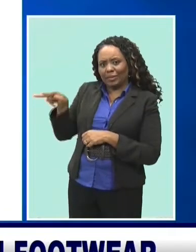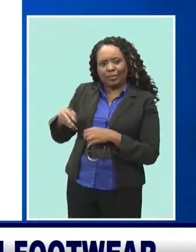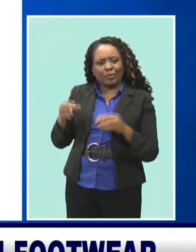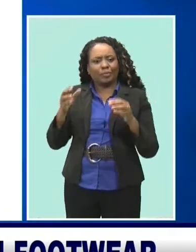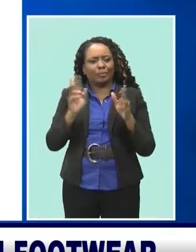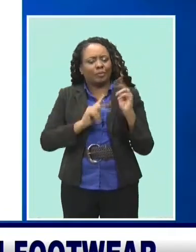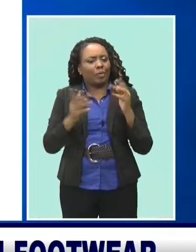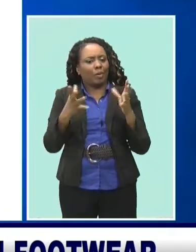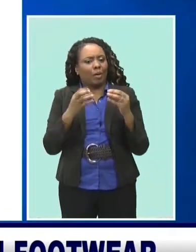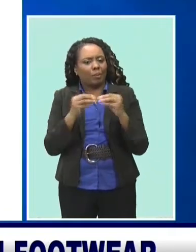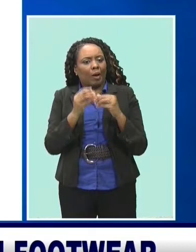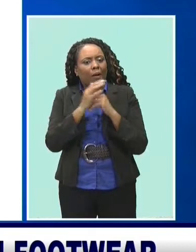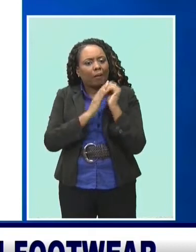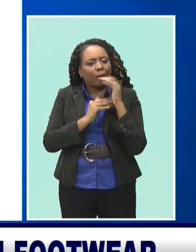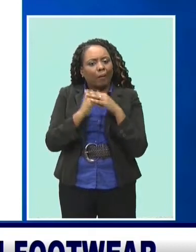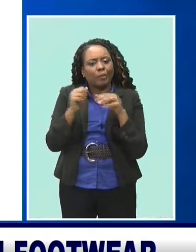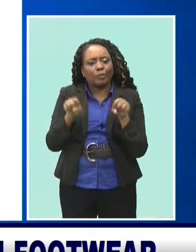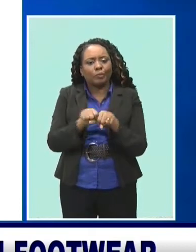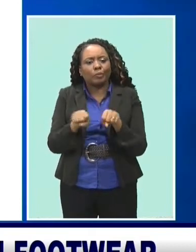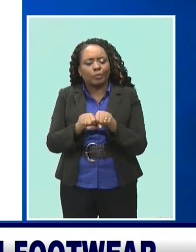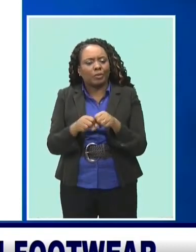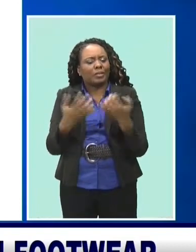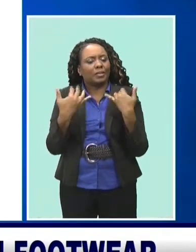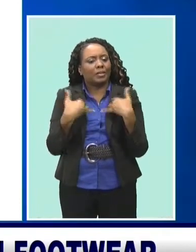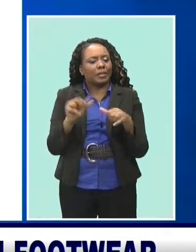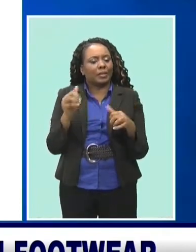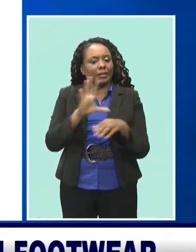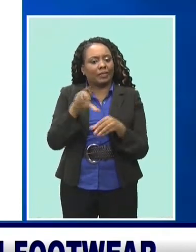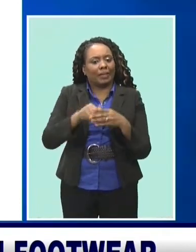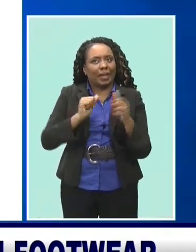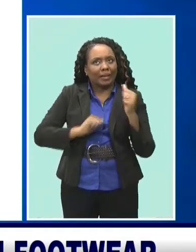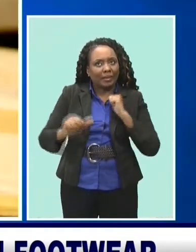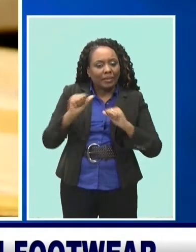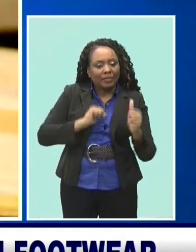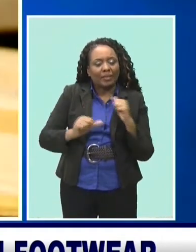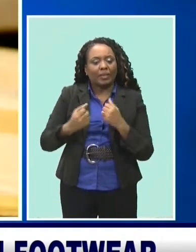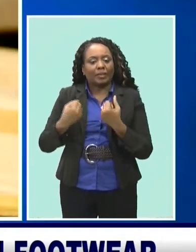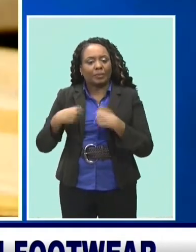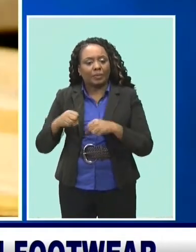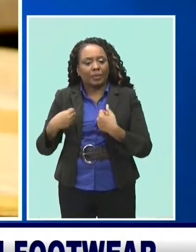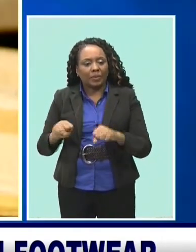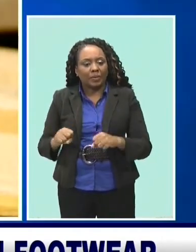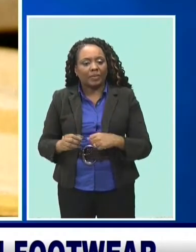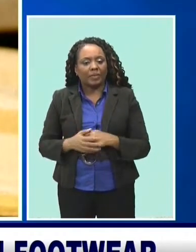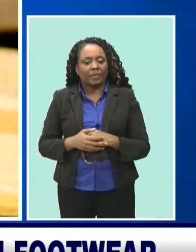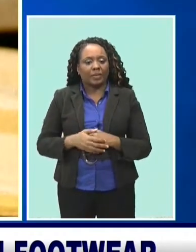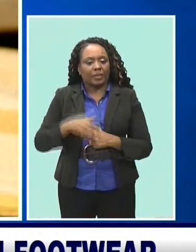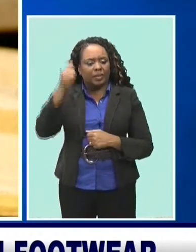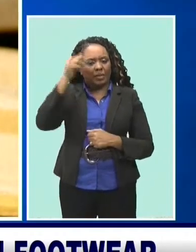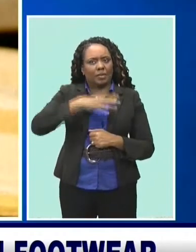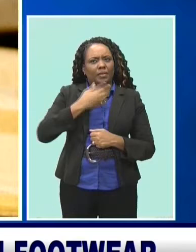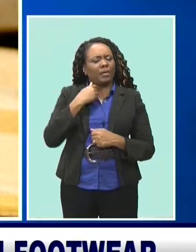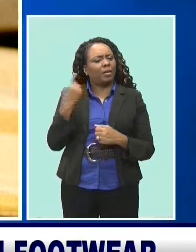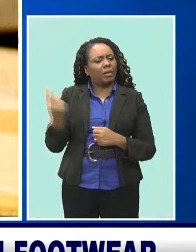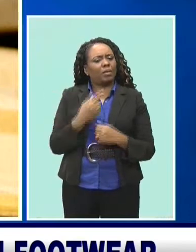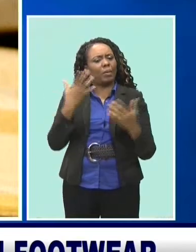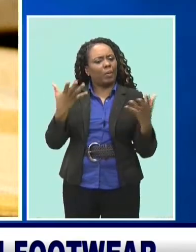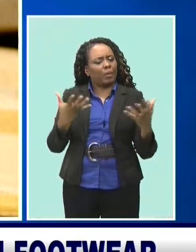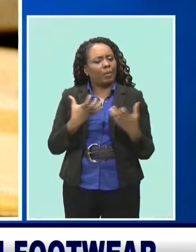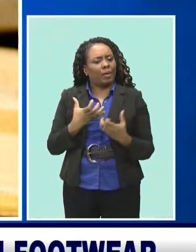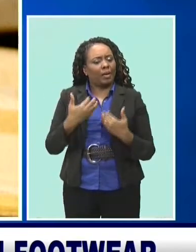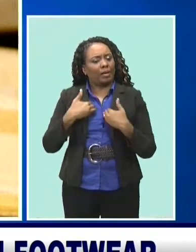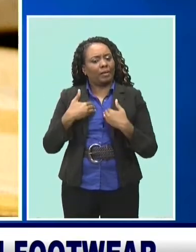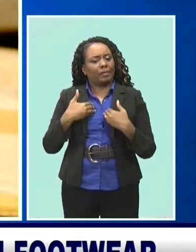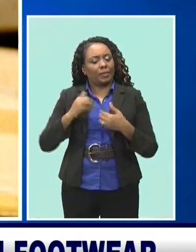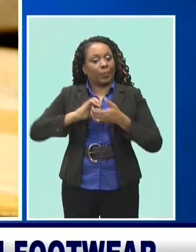more comfortable shoe that still allows participation in activities and sports. For Trotman, he says he always wanted to be an entrepreneur.